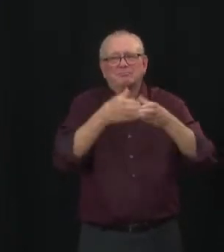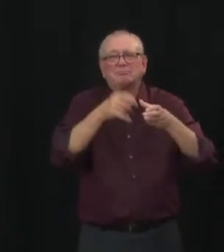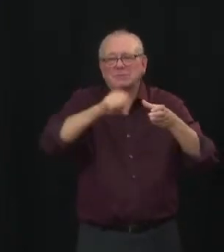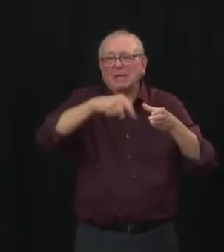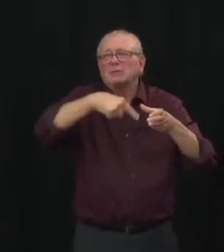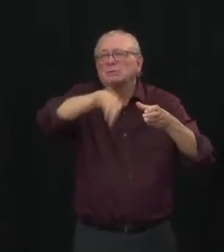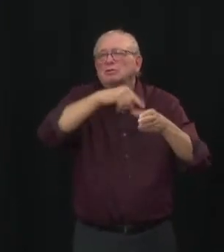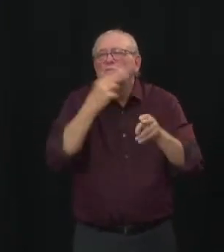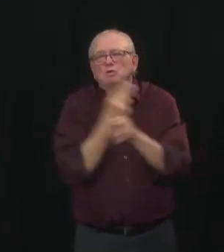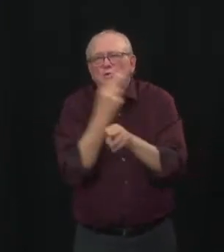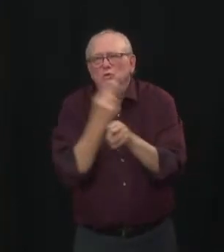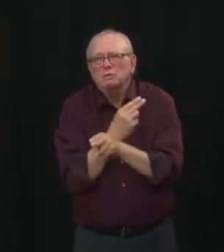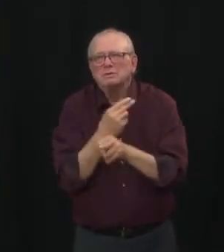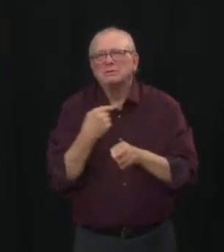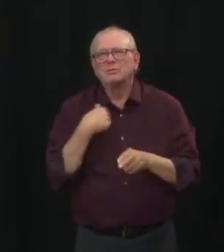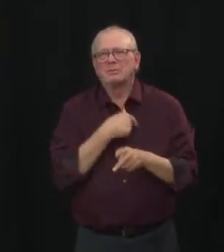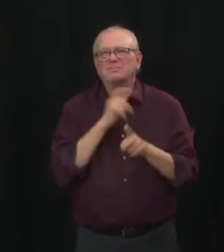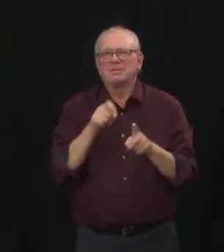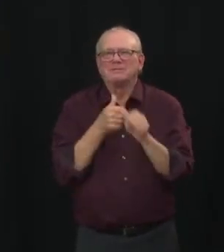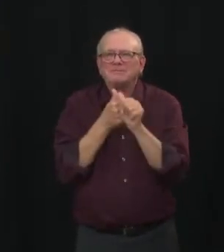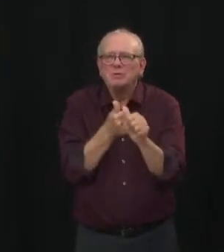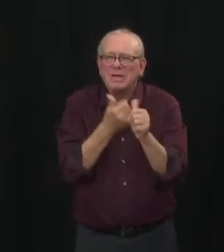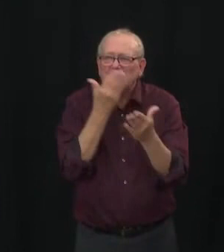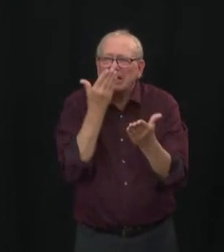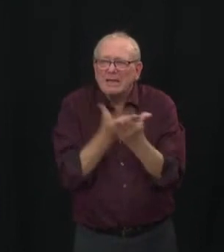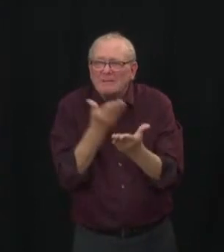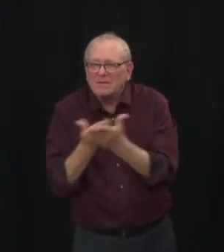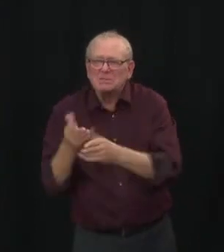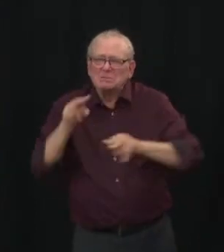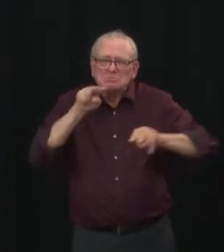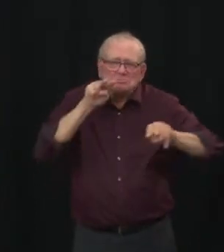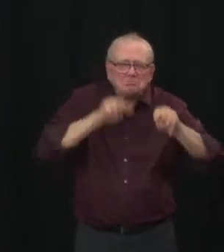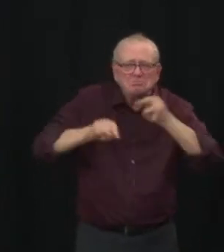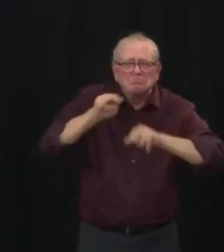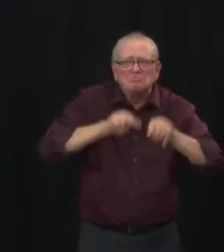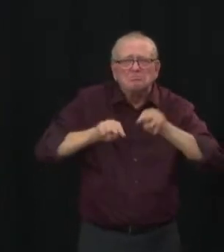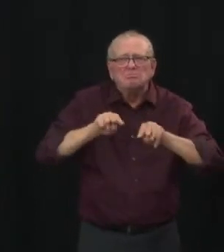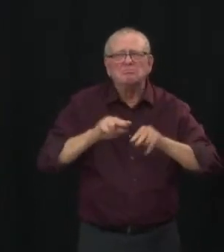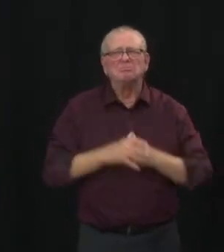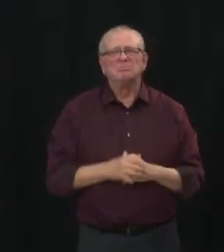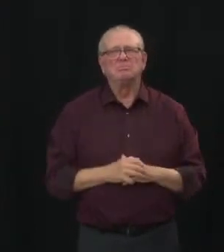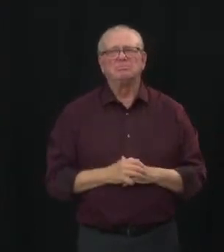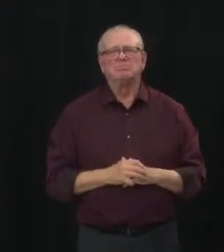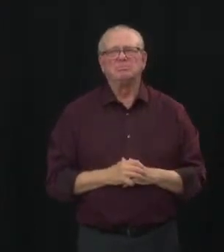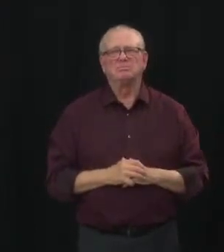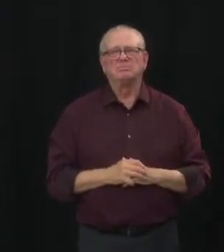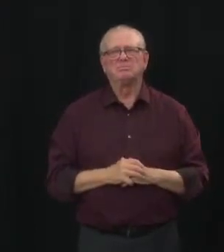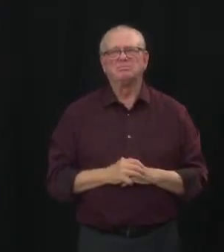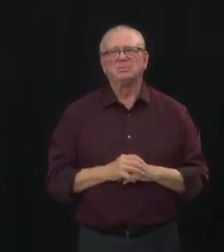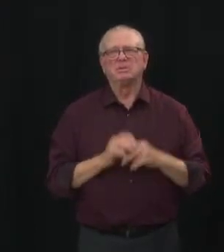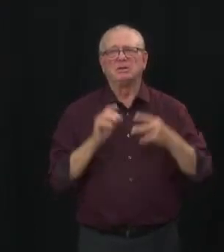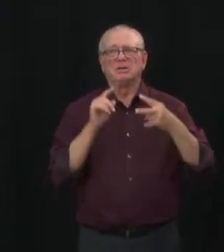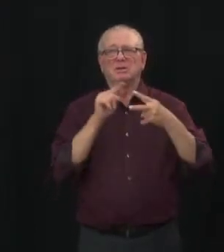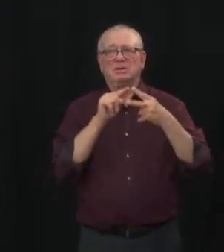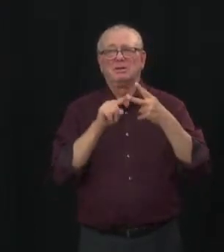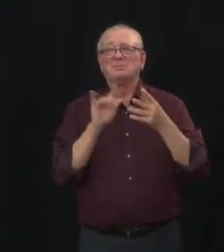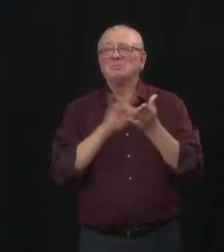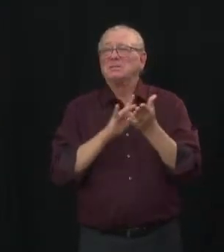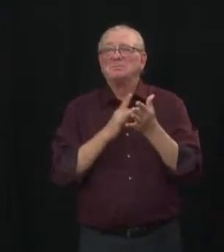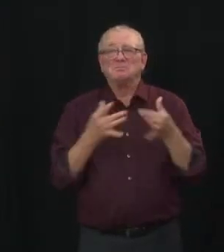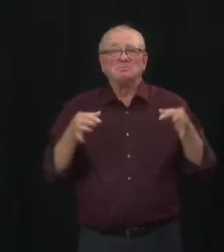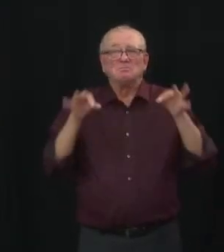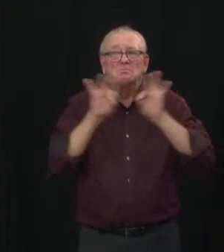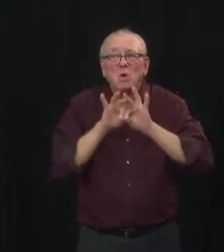evidence emerges. I want to reinforce that while these medications are important, antivirals are not meant to